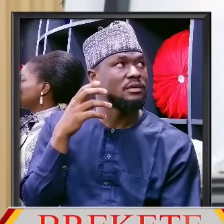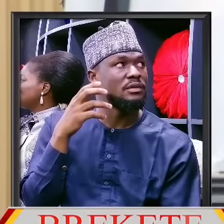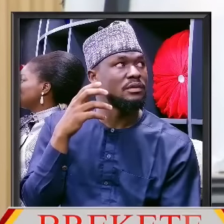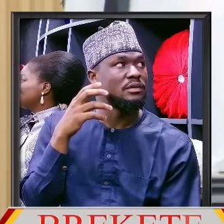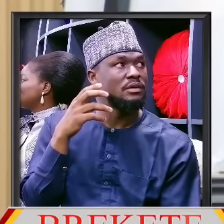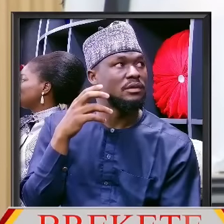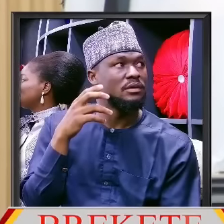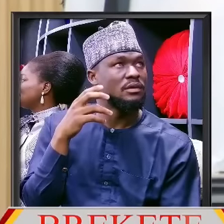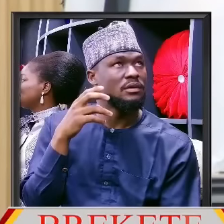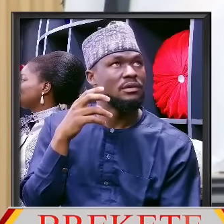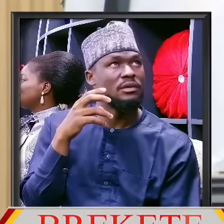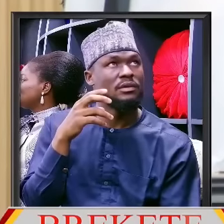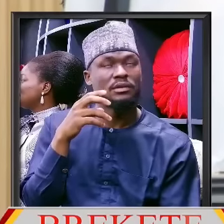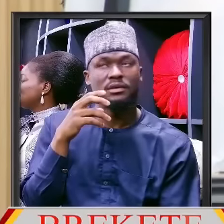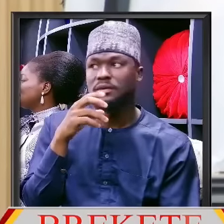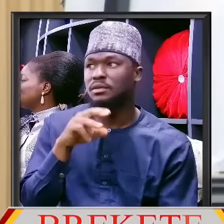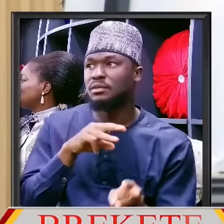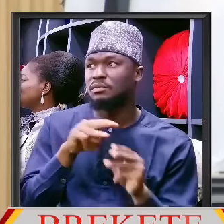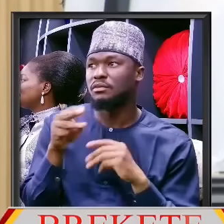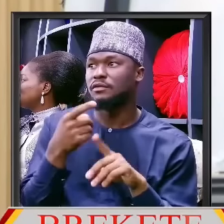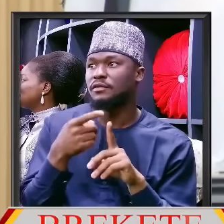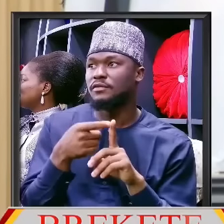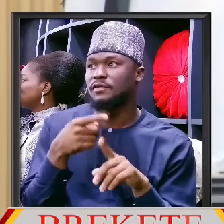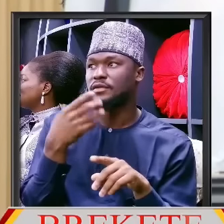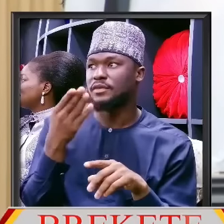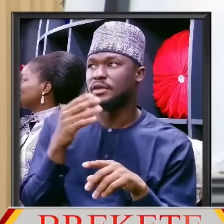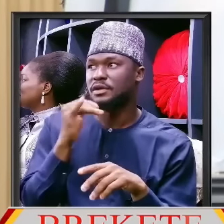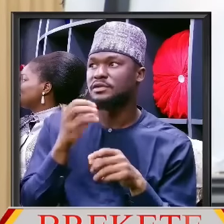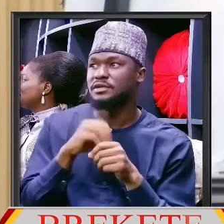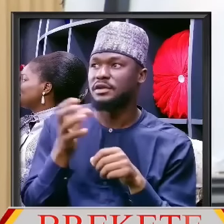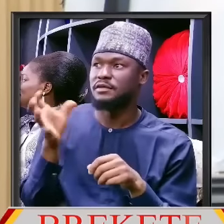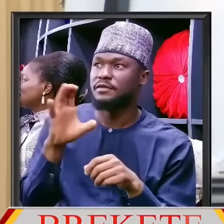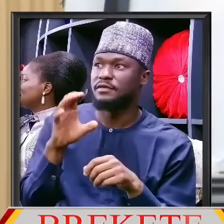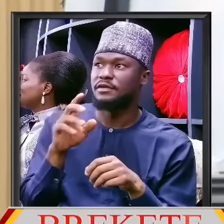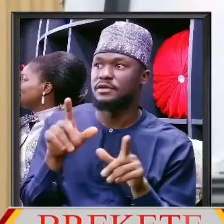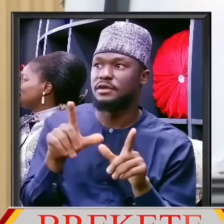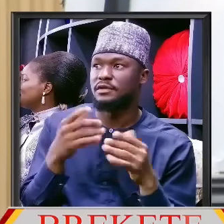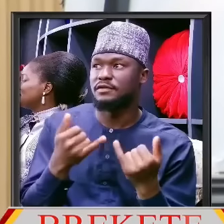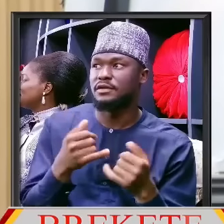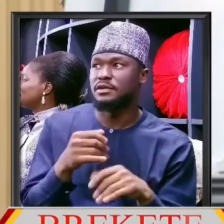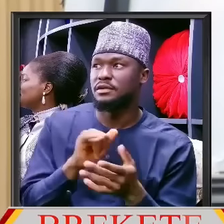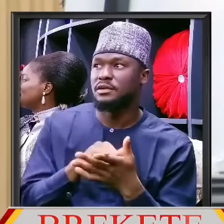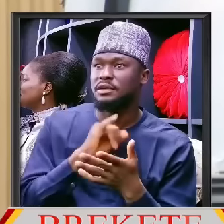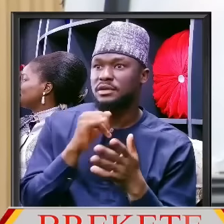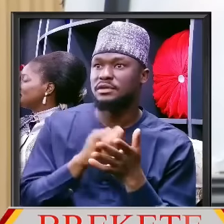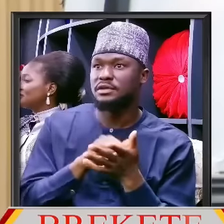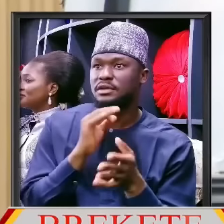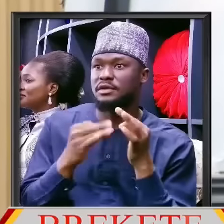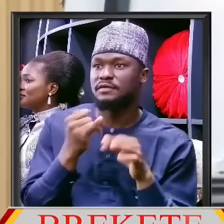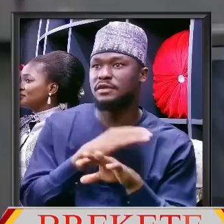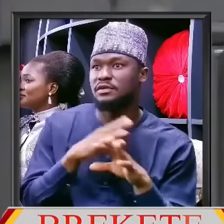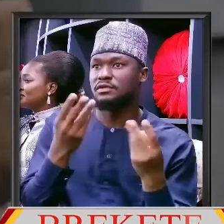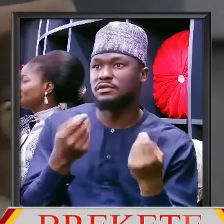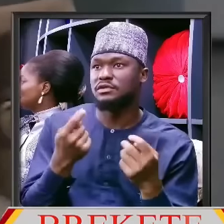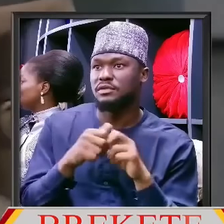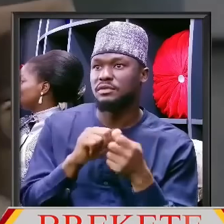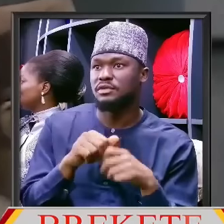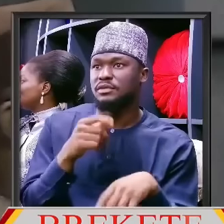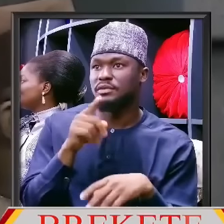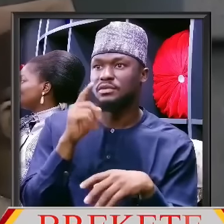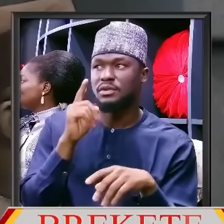Bam enter AAU. She did 500 level now. Okay. Yes, sir. So it means say if they no solve this problem,